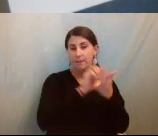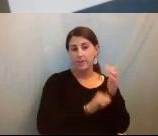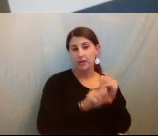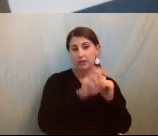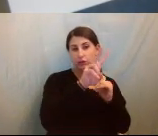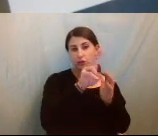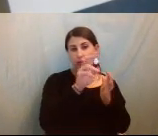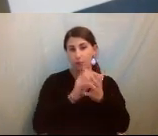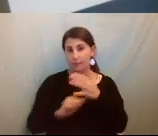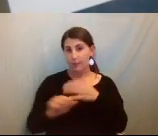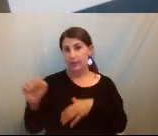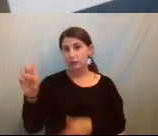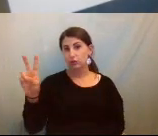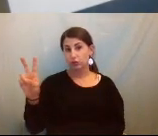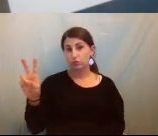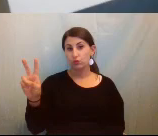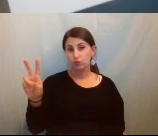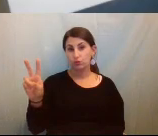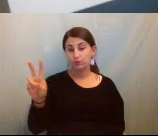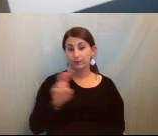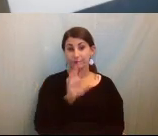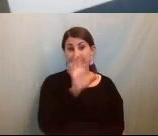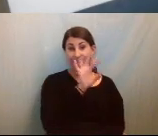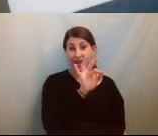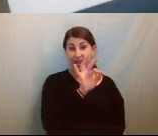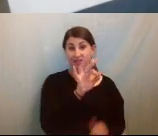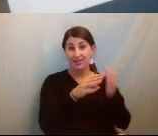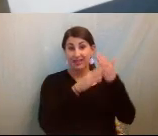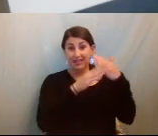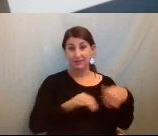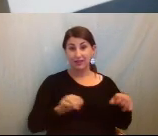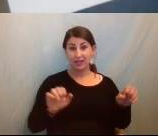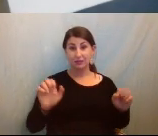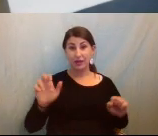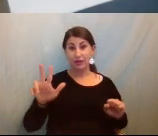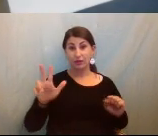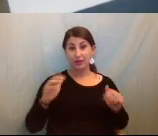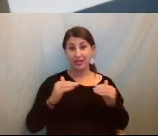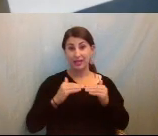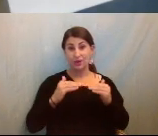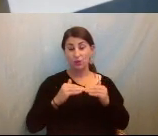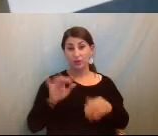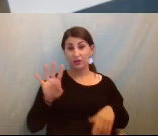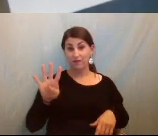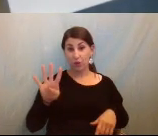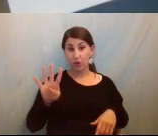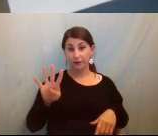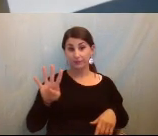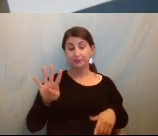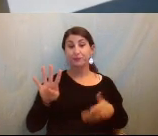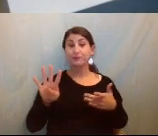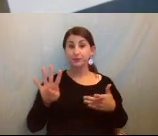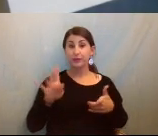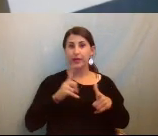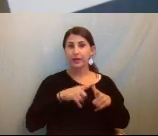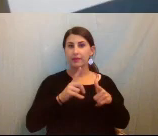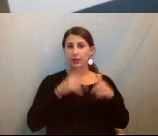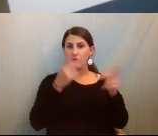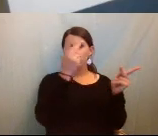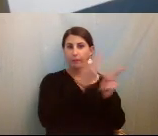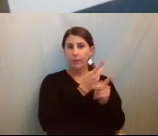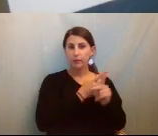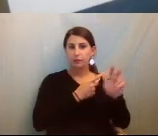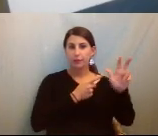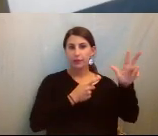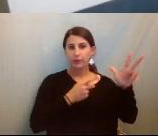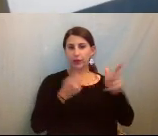to minus 2 on both sides. So f divided by 3 equals 4. Then I'm going to multiply by